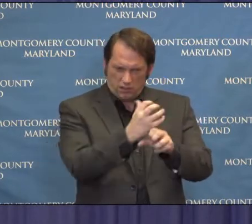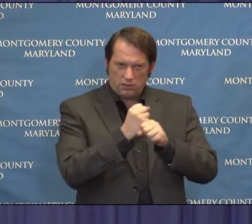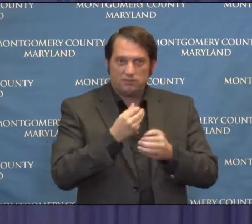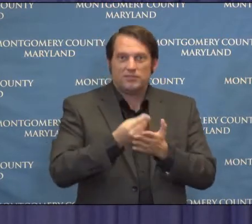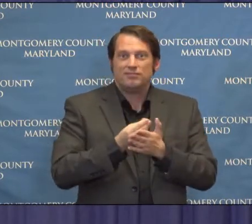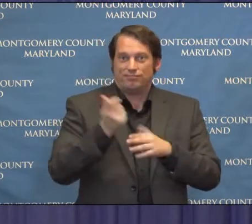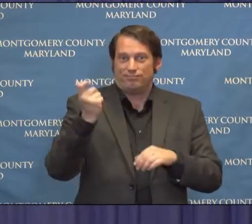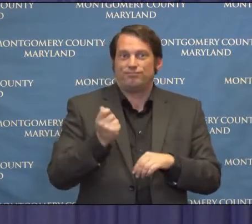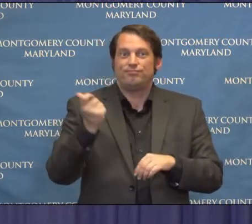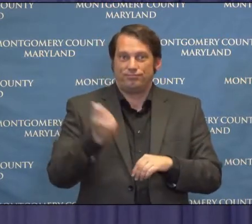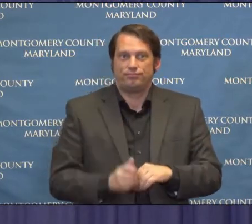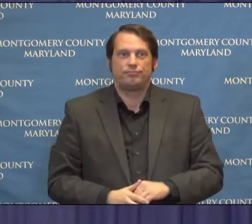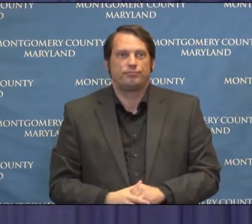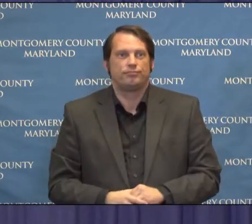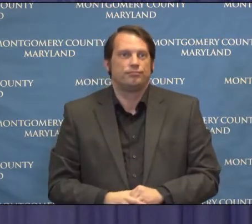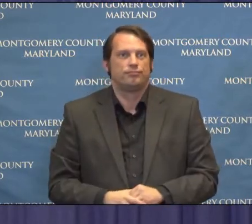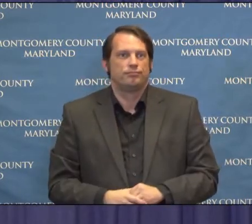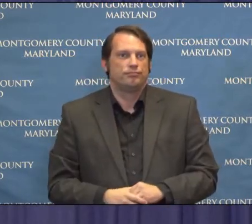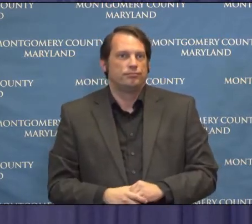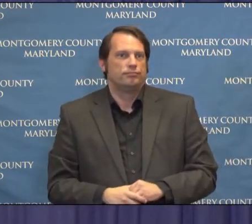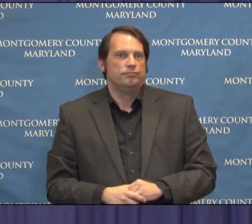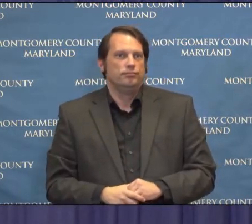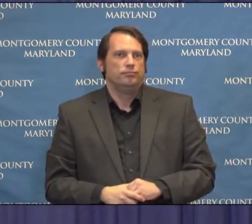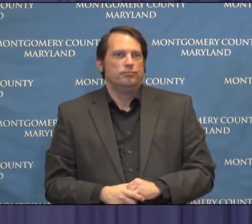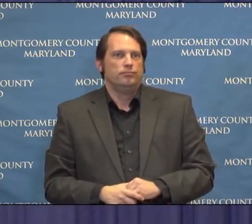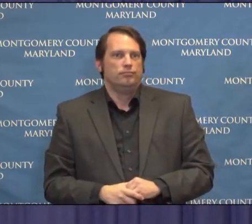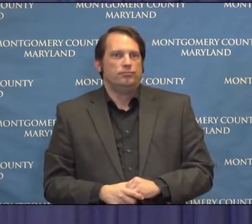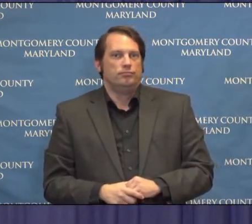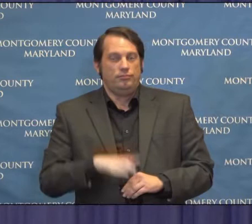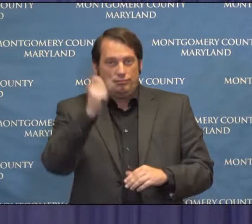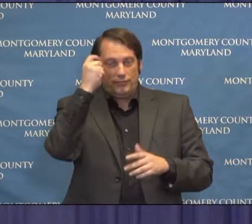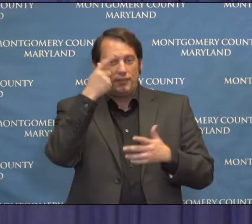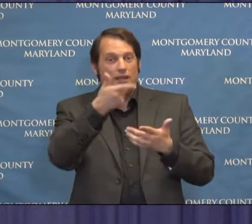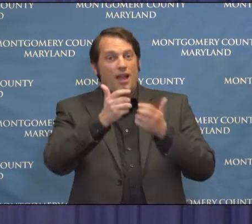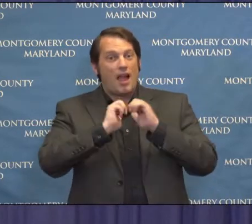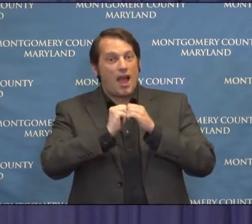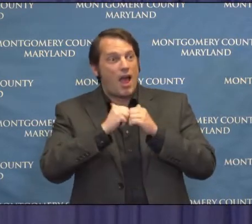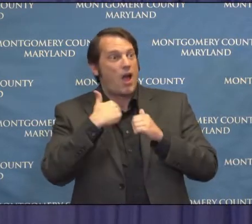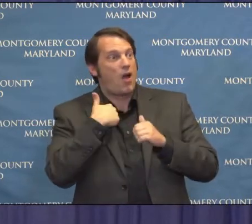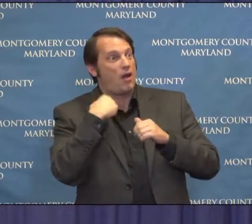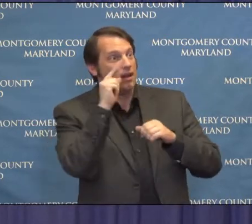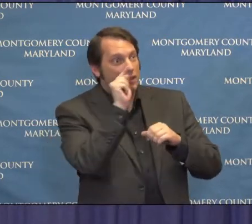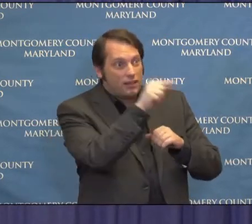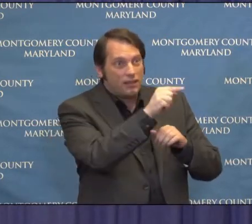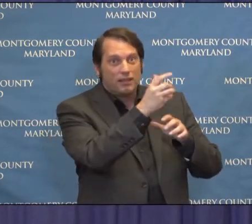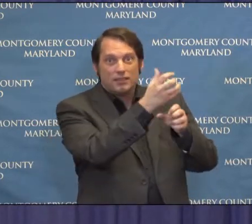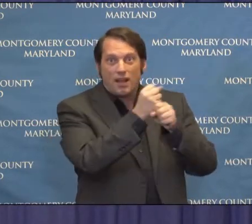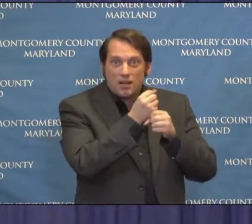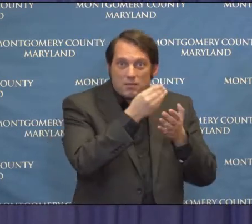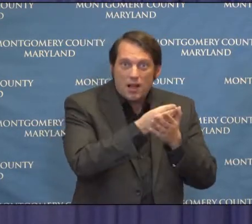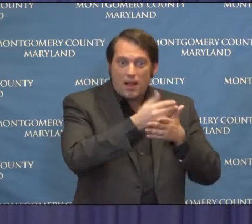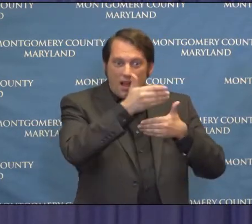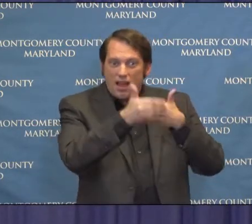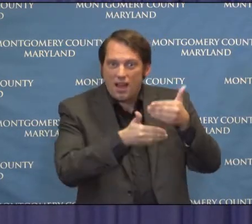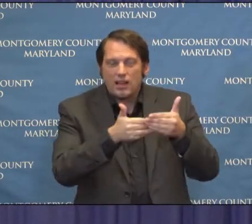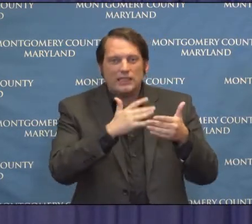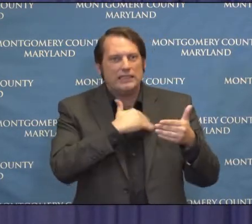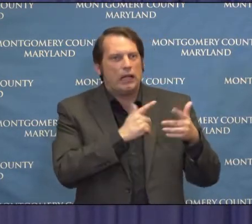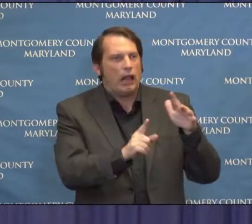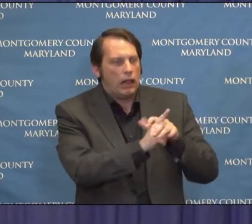processing things through unemployment, but they will get through it, and when they get through it, you will be backdated to the day you